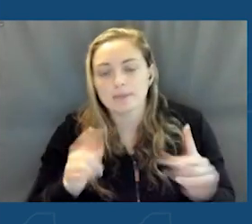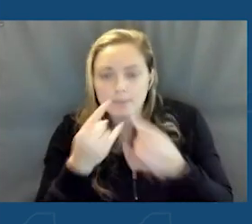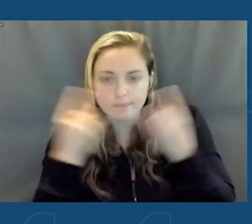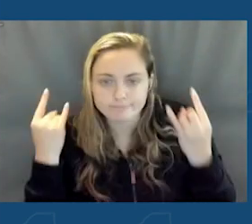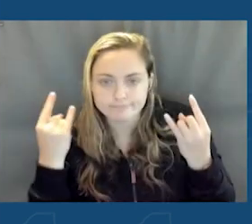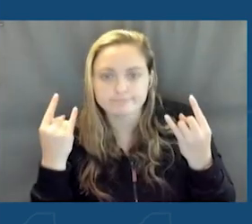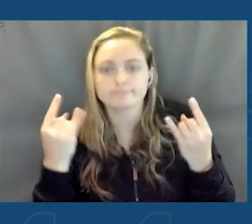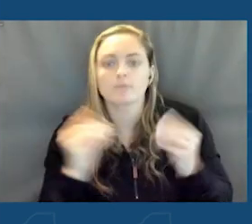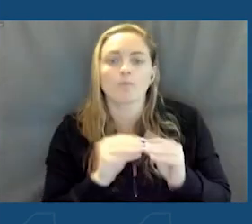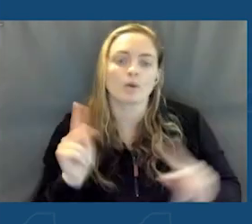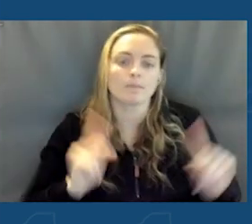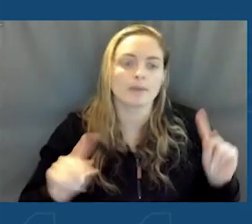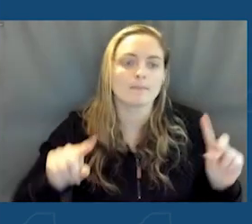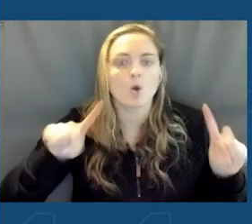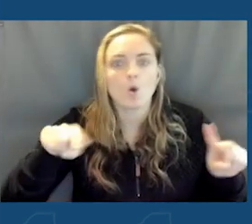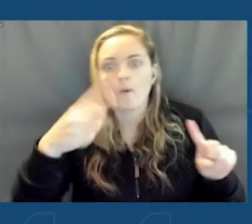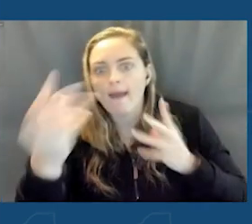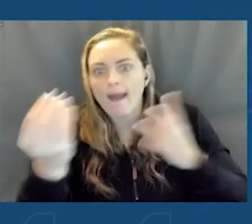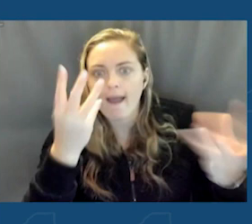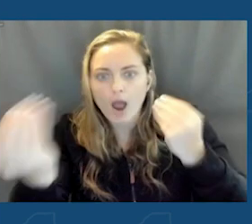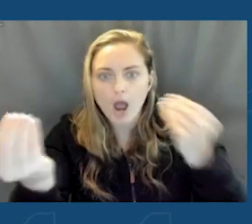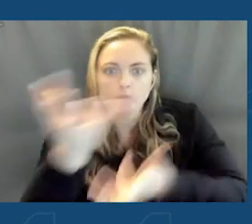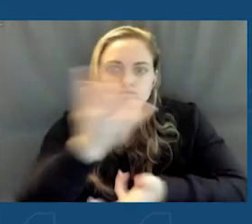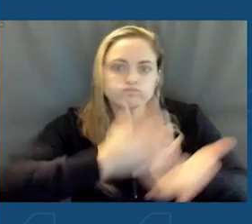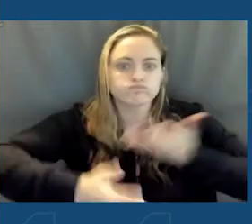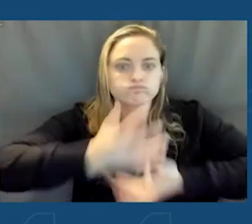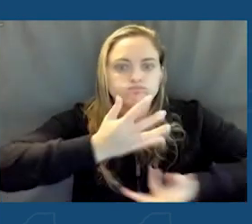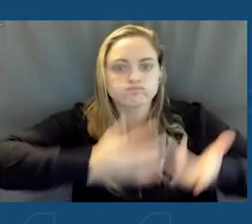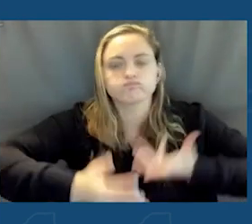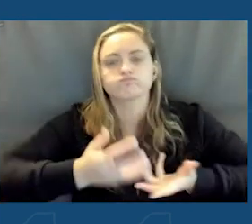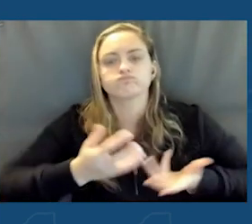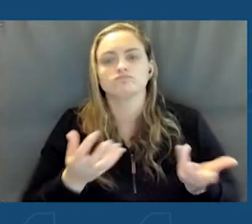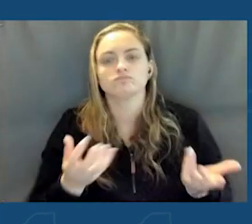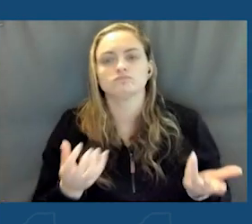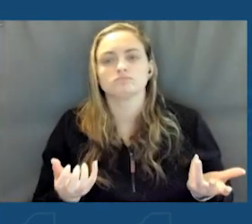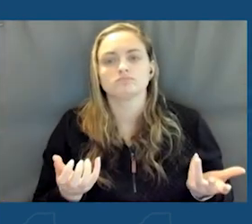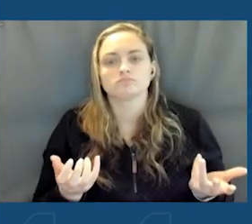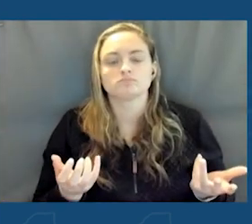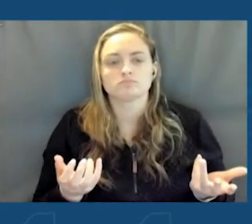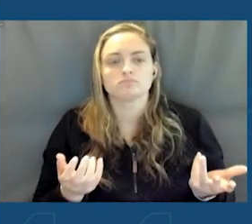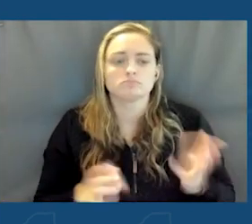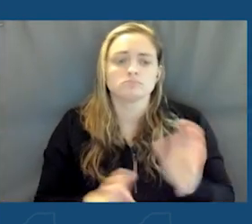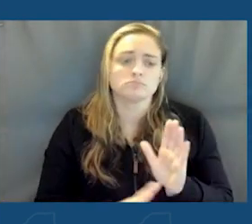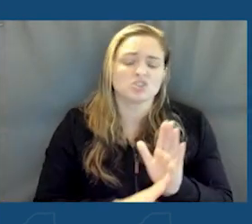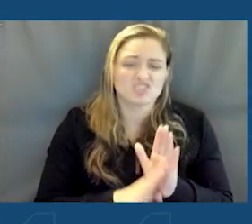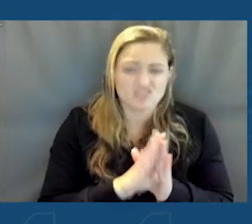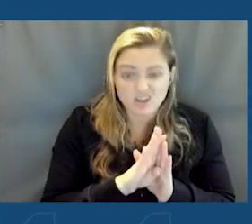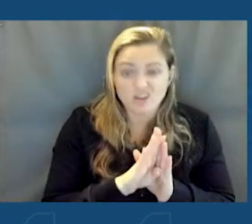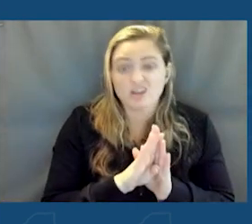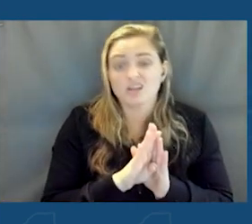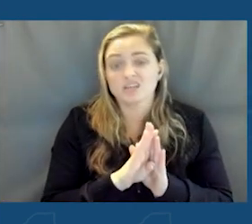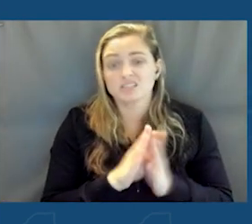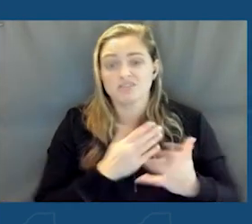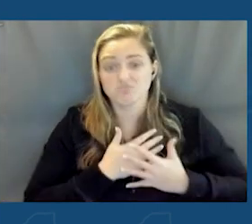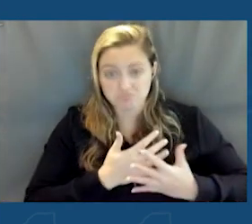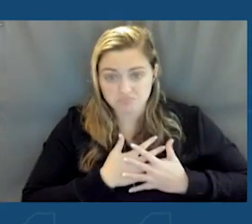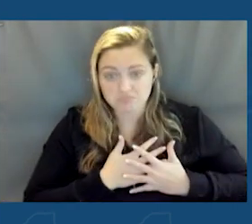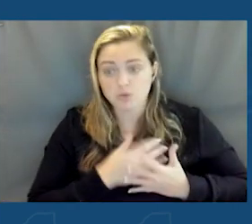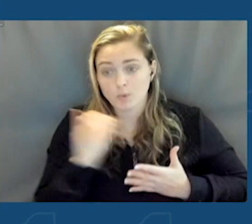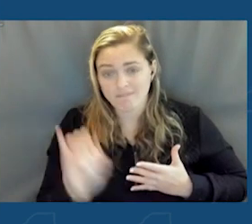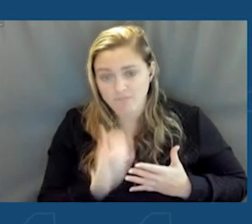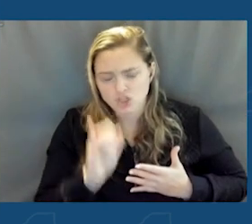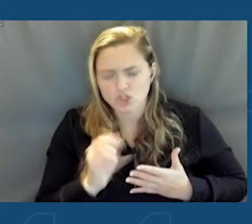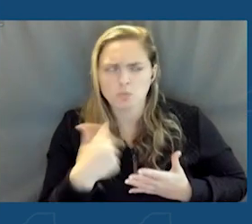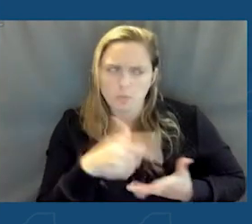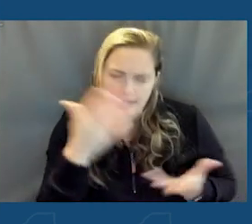more people going out and socializing. So the rise in infections, respiratory infections, was anticipated.